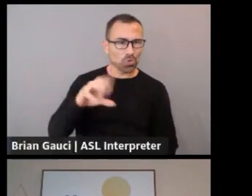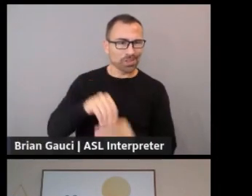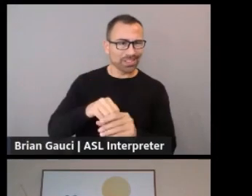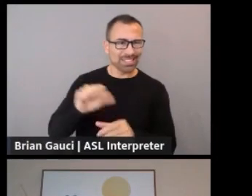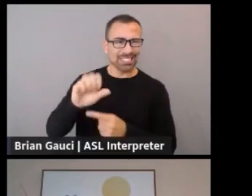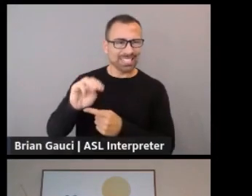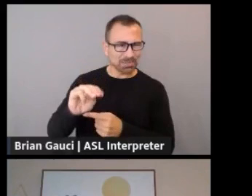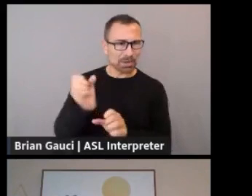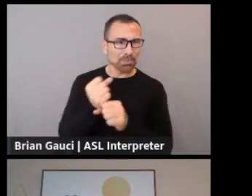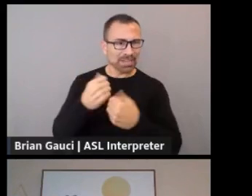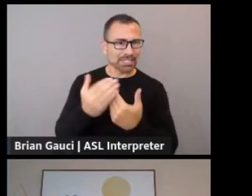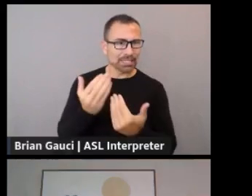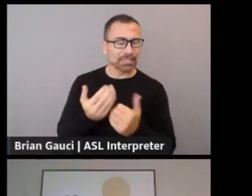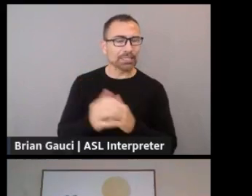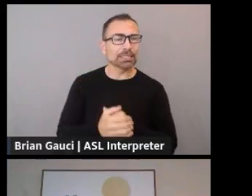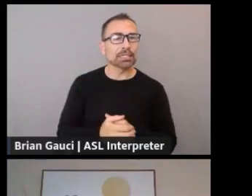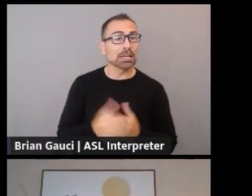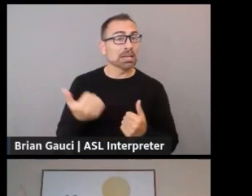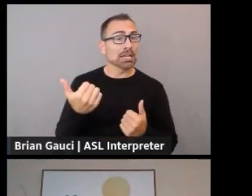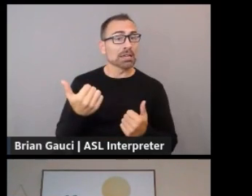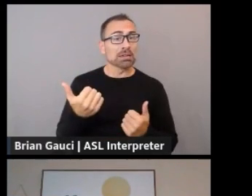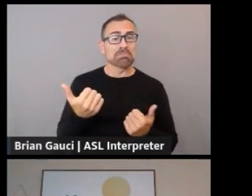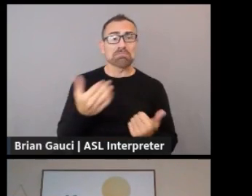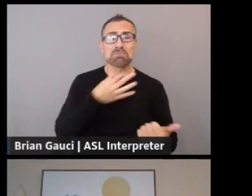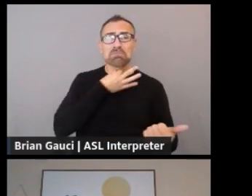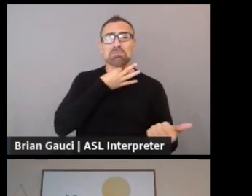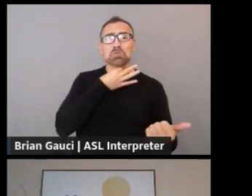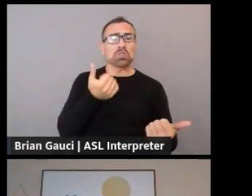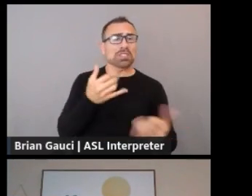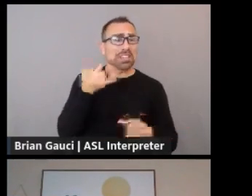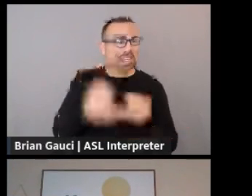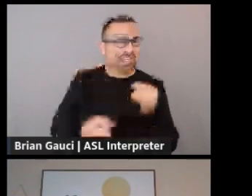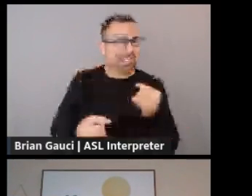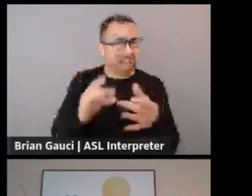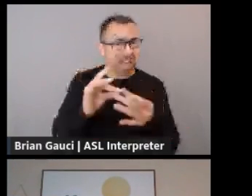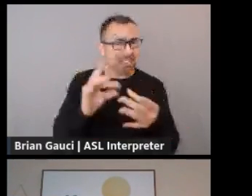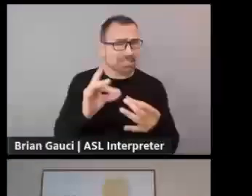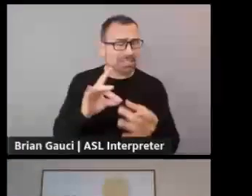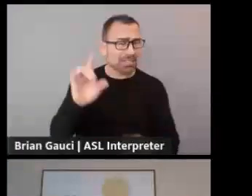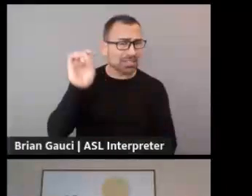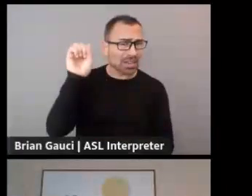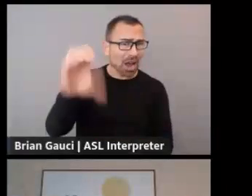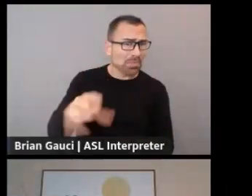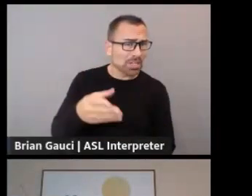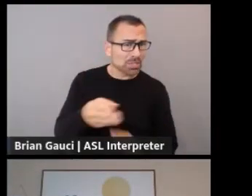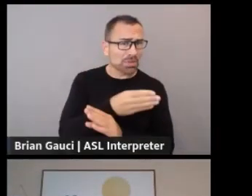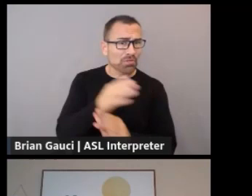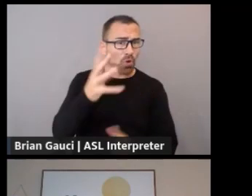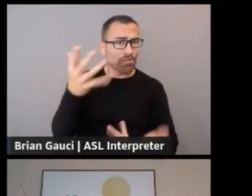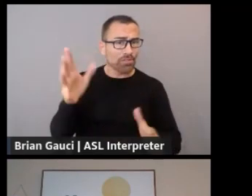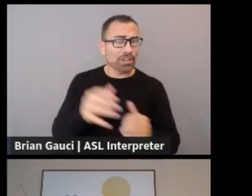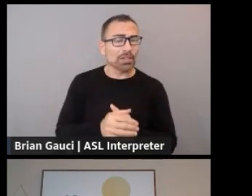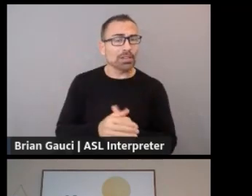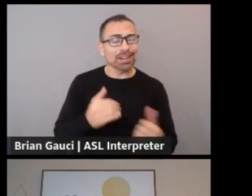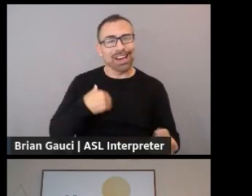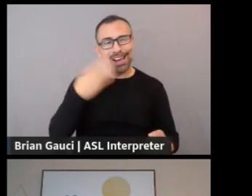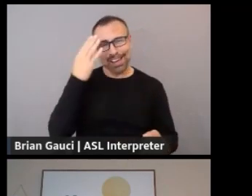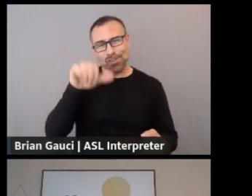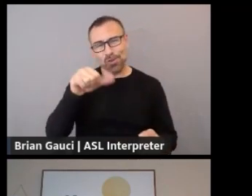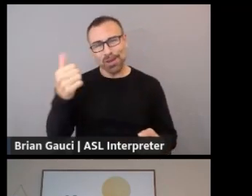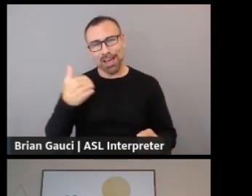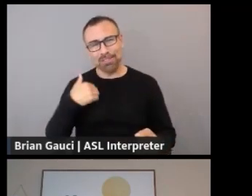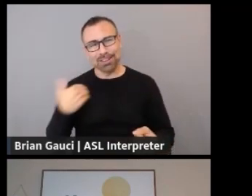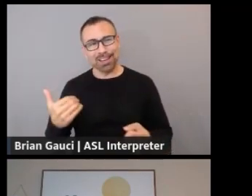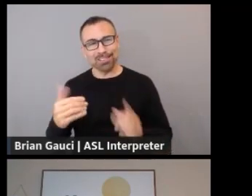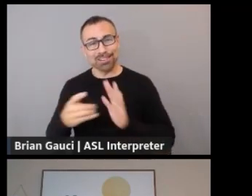comments, June or Kyle, here as we wrap up? I know we have another demo here. It's giving us information now about the Eiffel Tower and the Louvre,